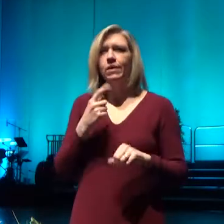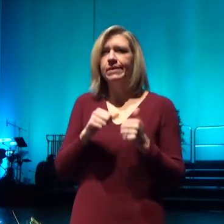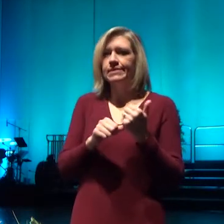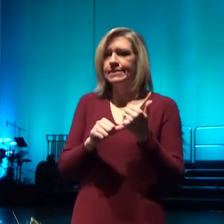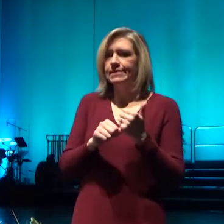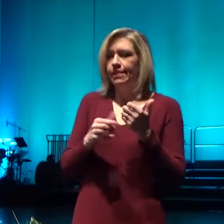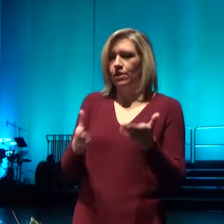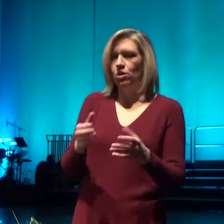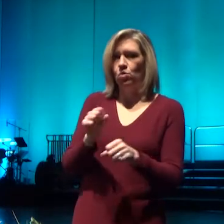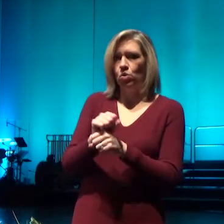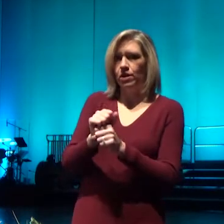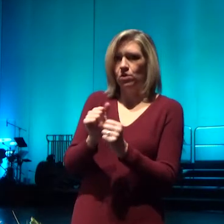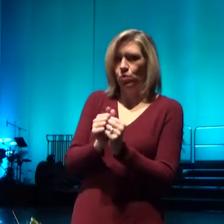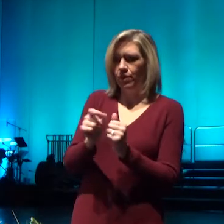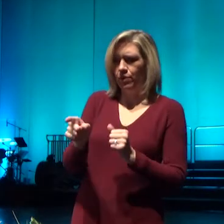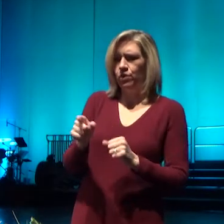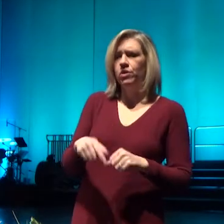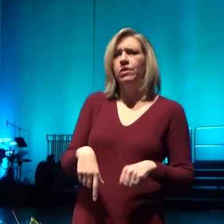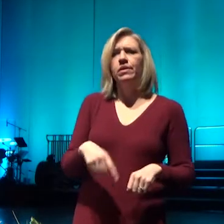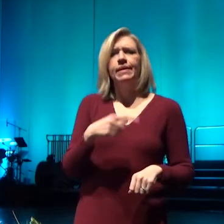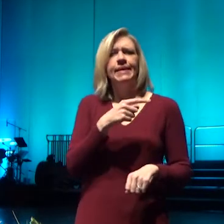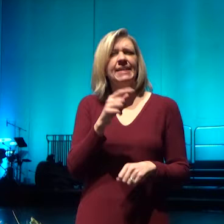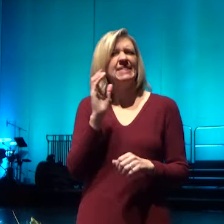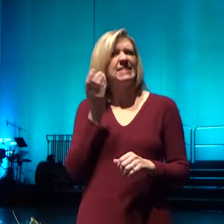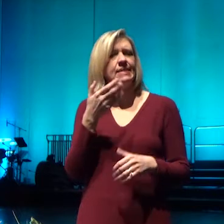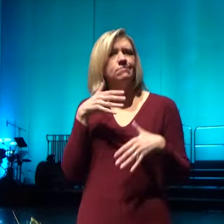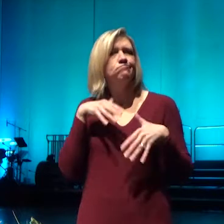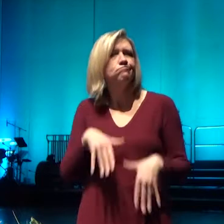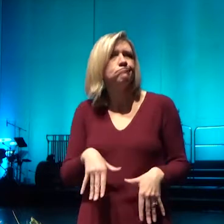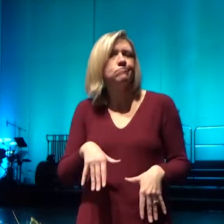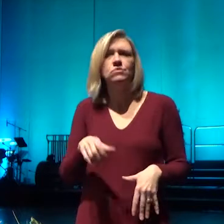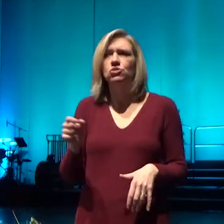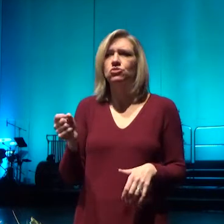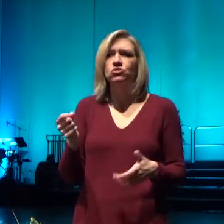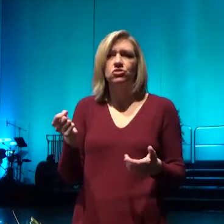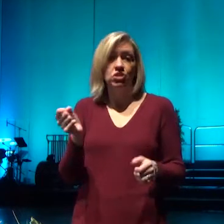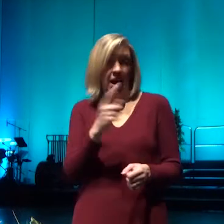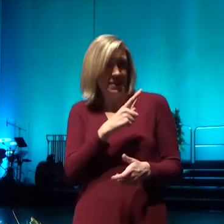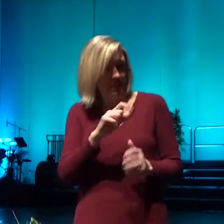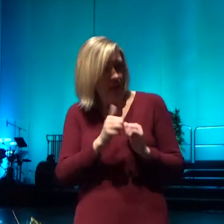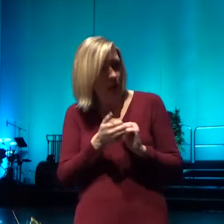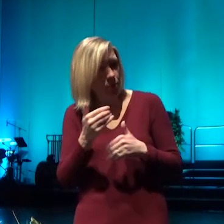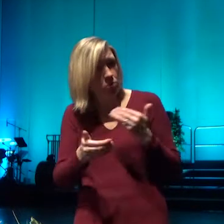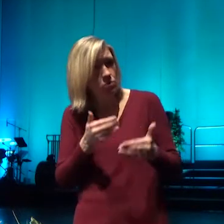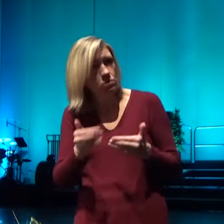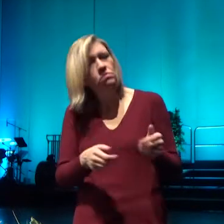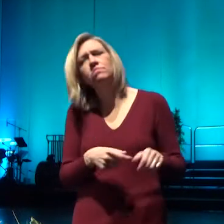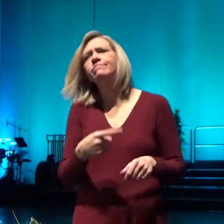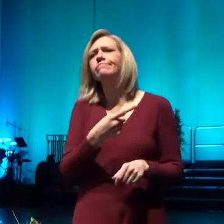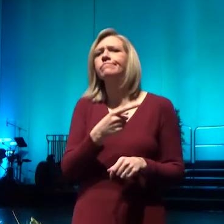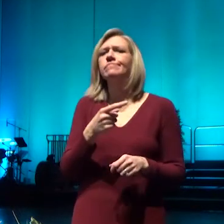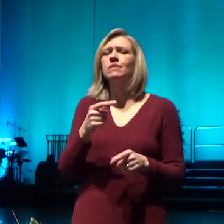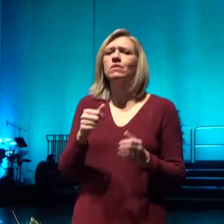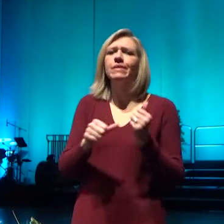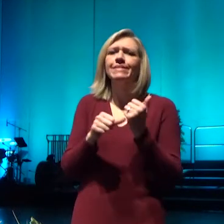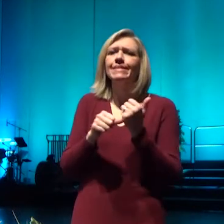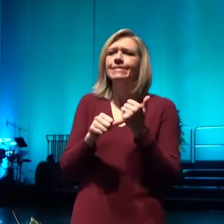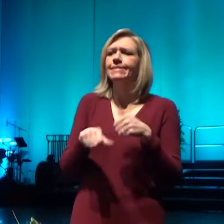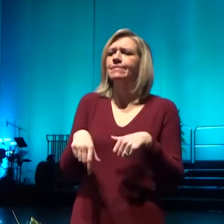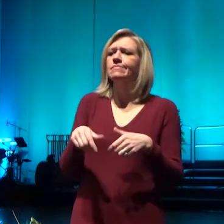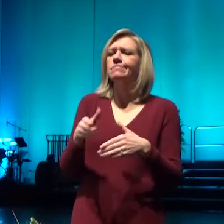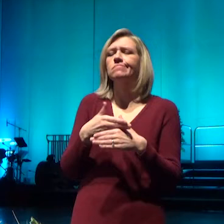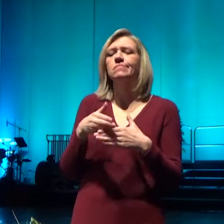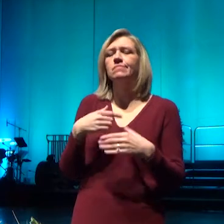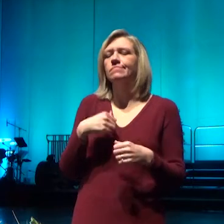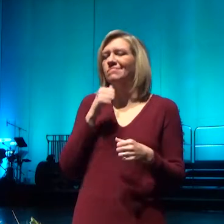was working with her, and he seemed kind of down. And so she asked him how it's going, and he just shared that he was really unhappy. He was